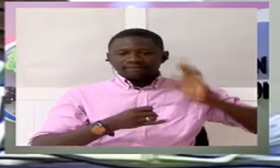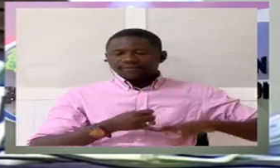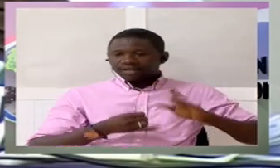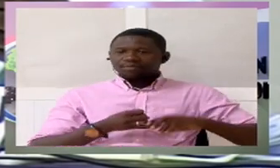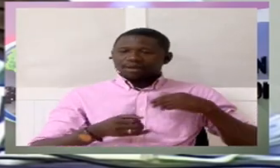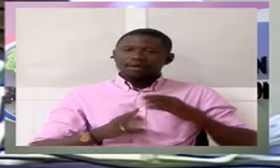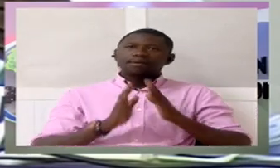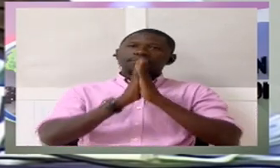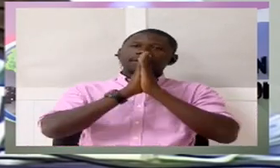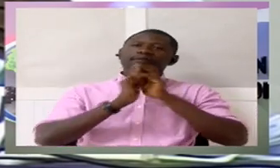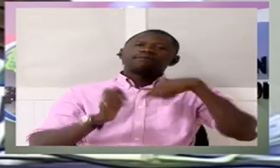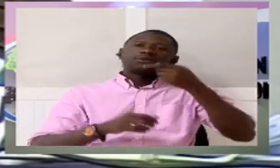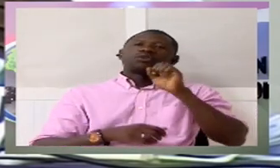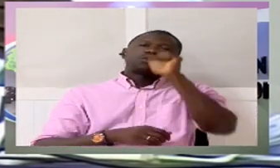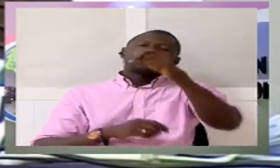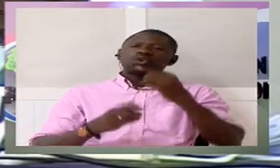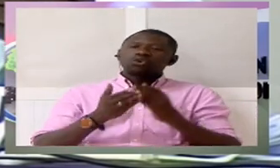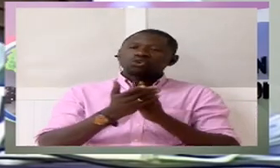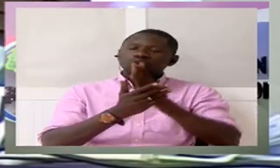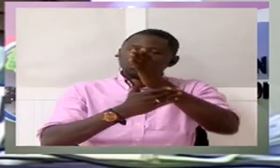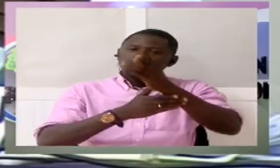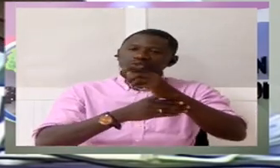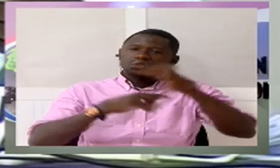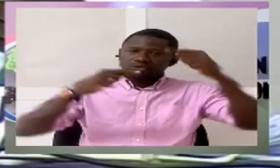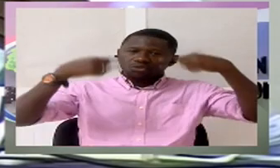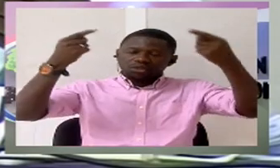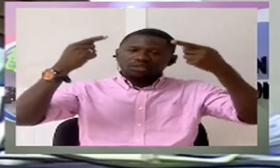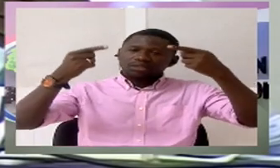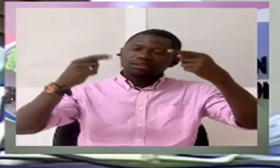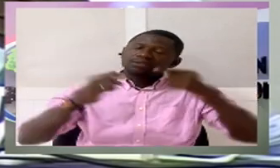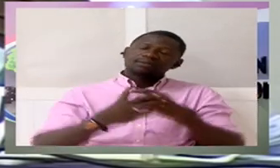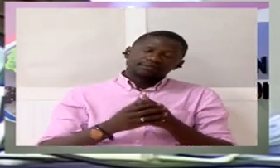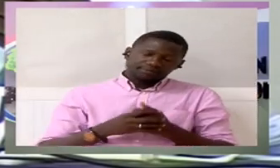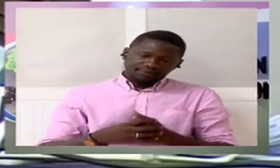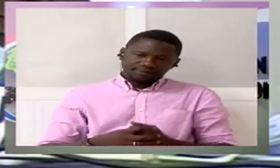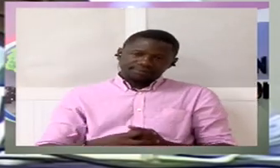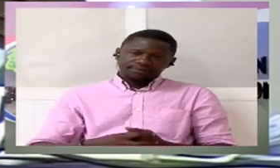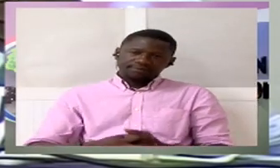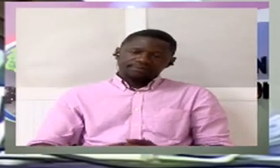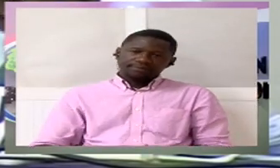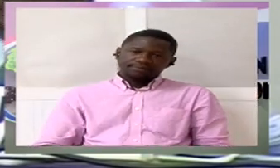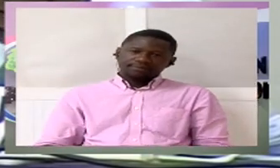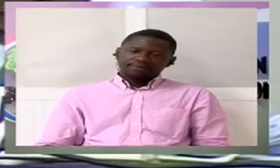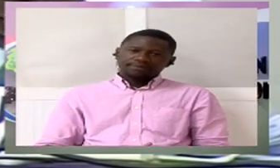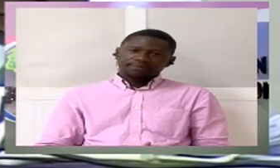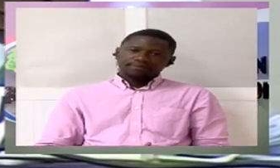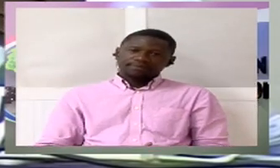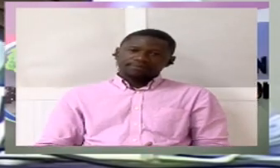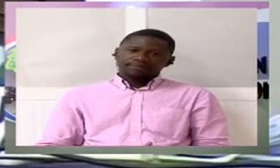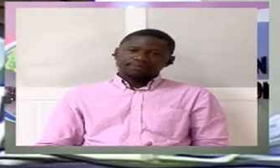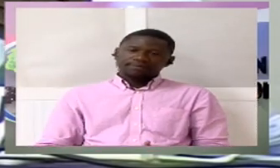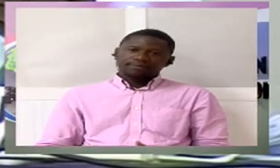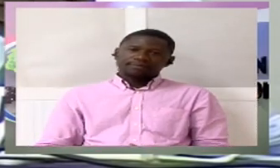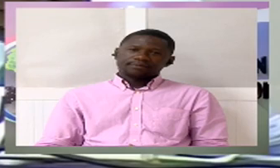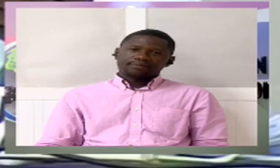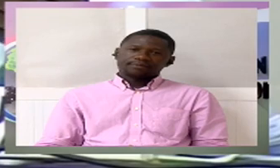your continuous success and prosperity. Na president ndingo mbedruale yefanang fo